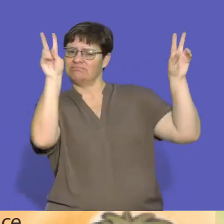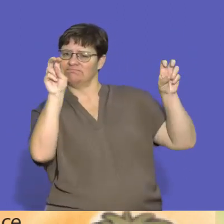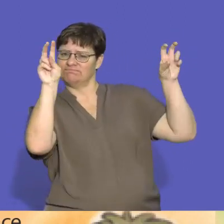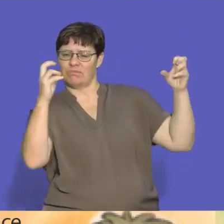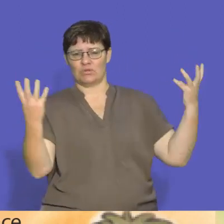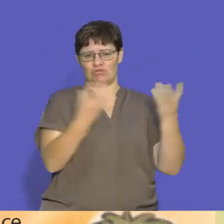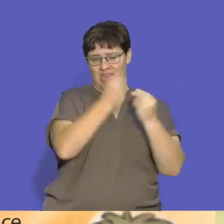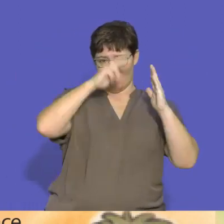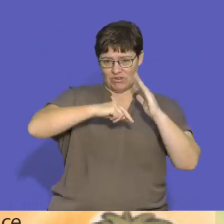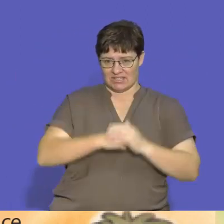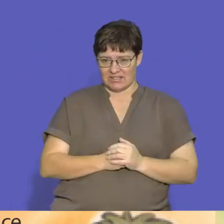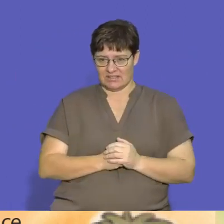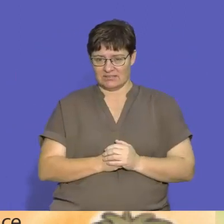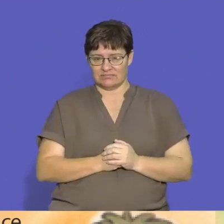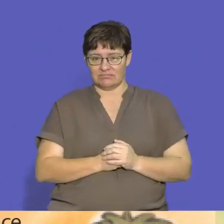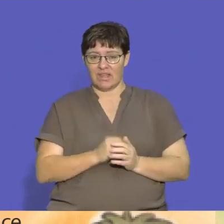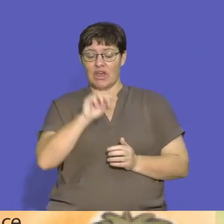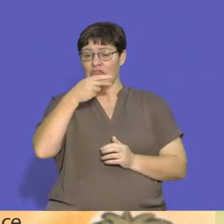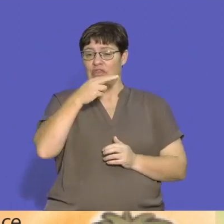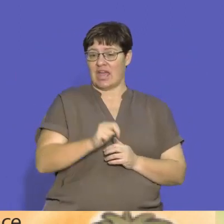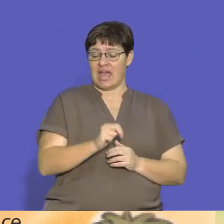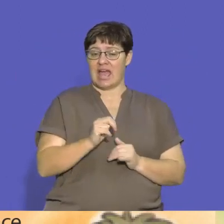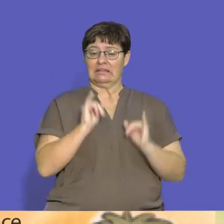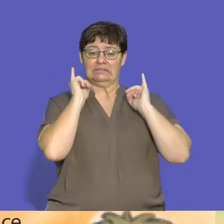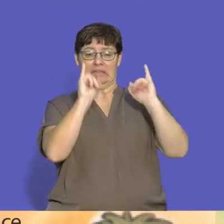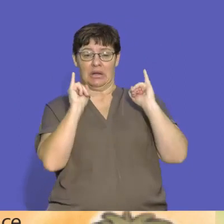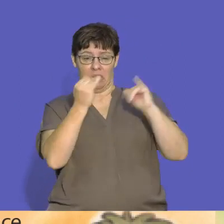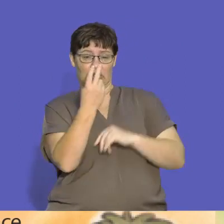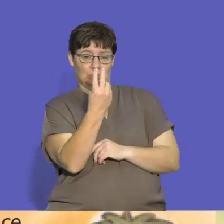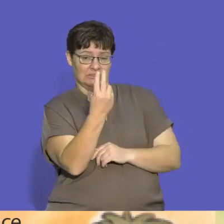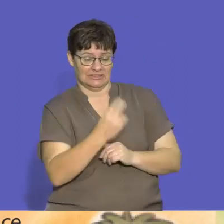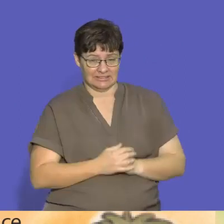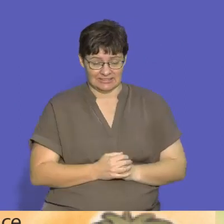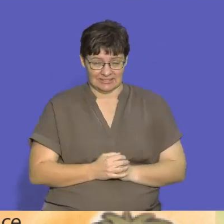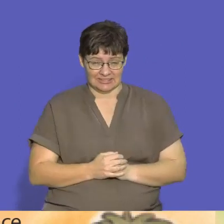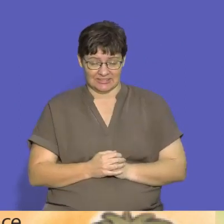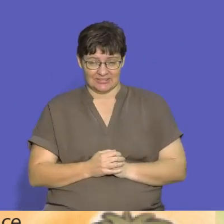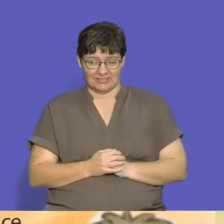title of the story together. The Terrible Twins.